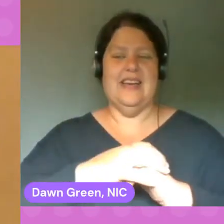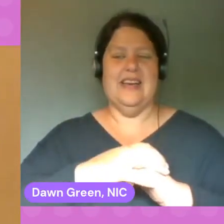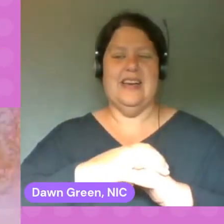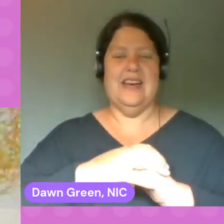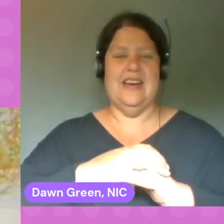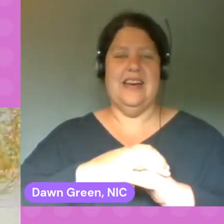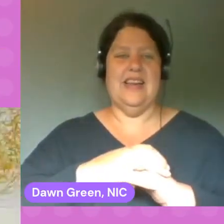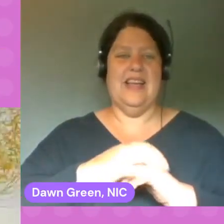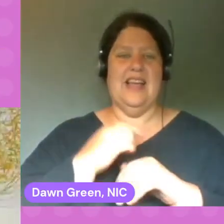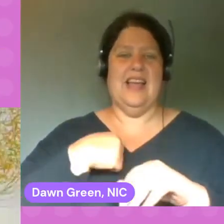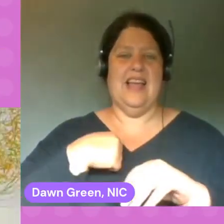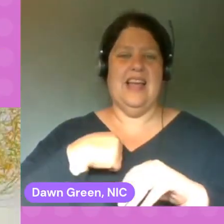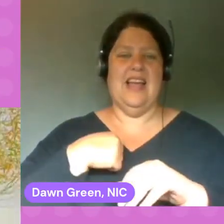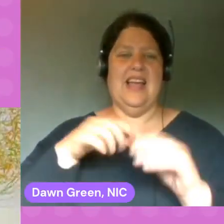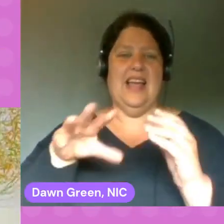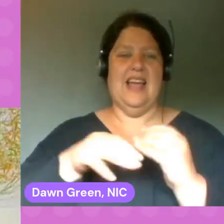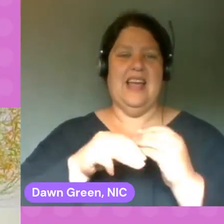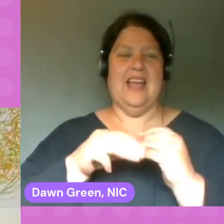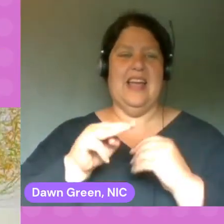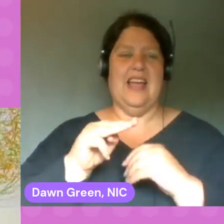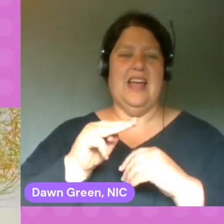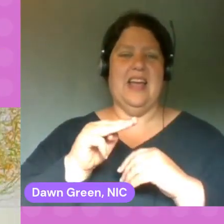put these marbles